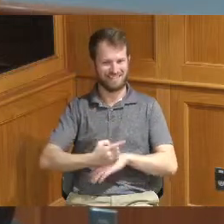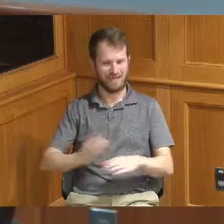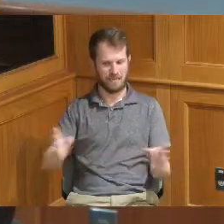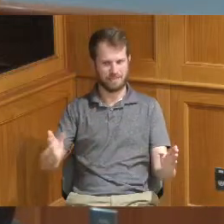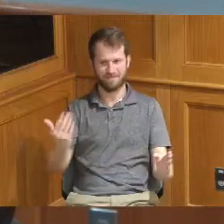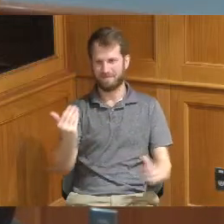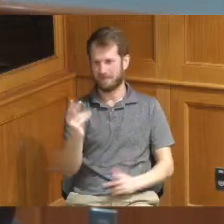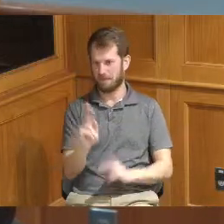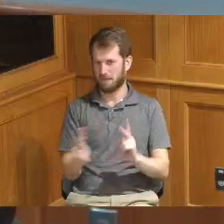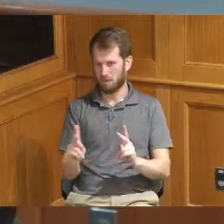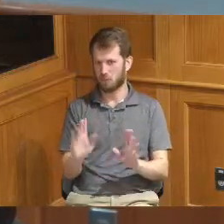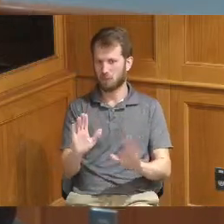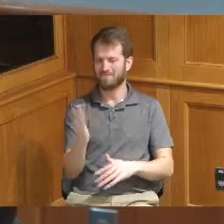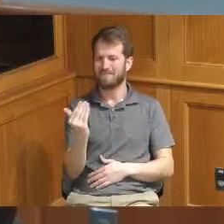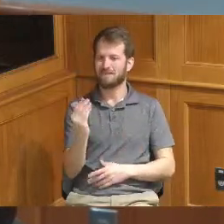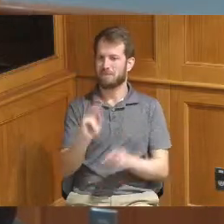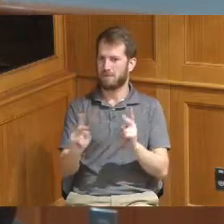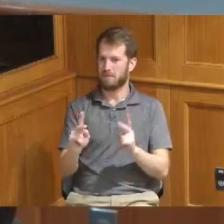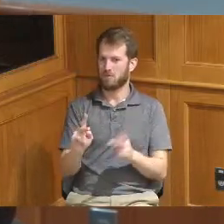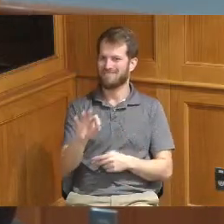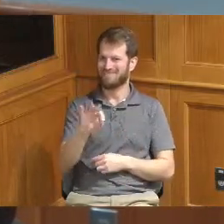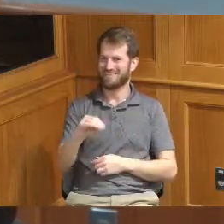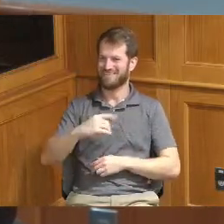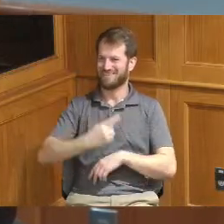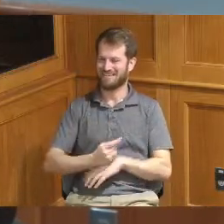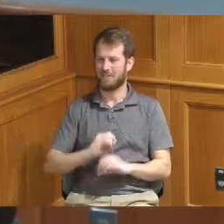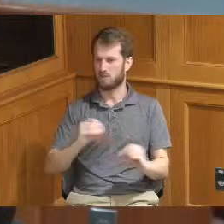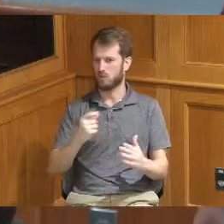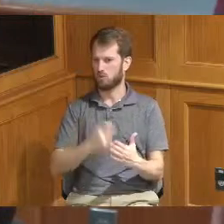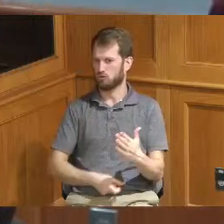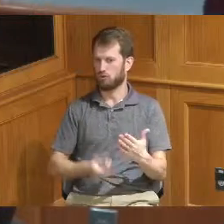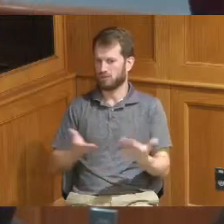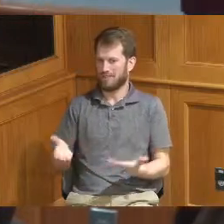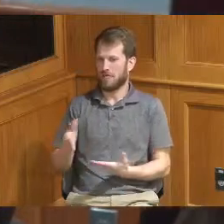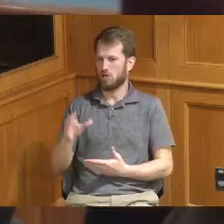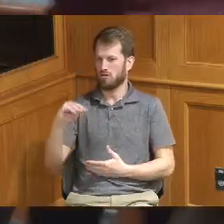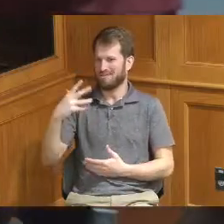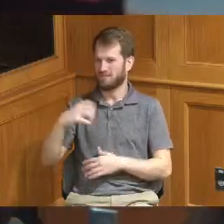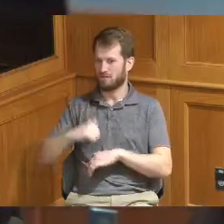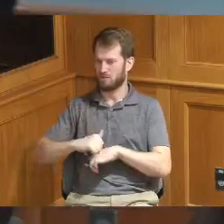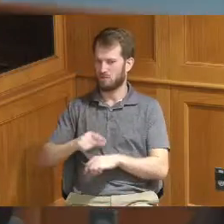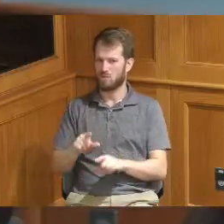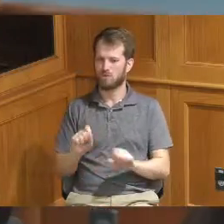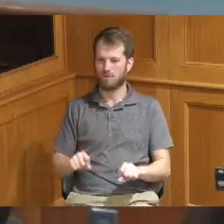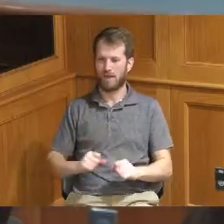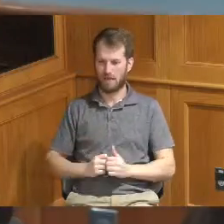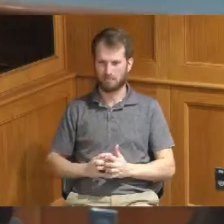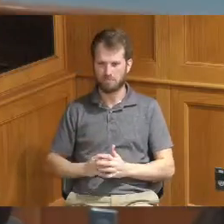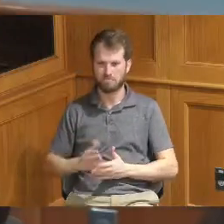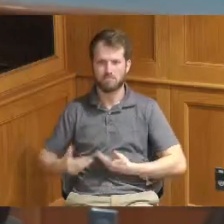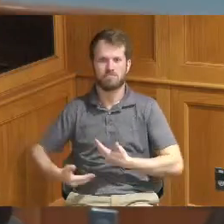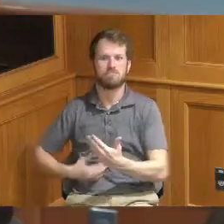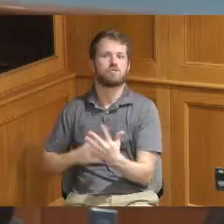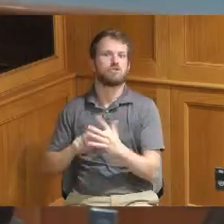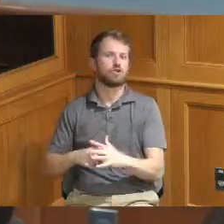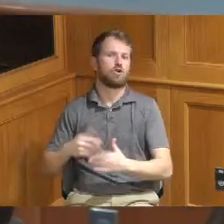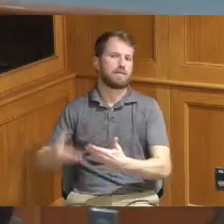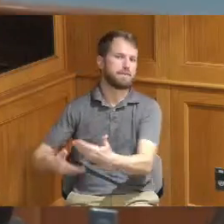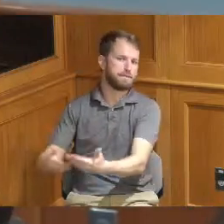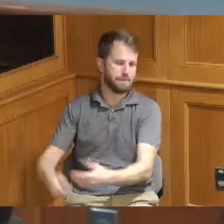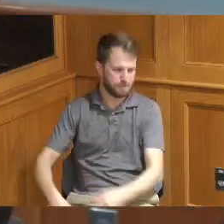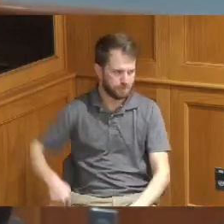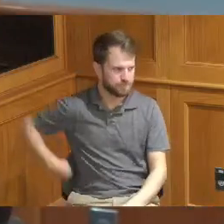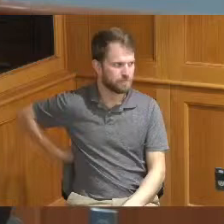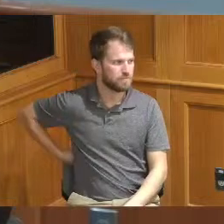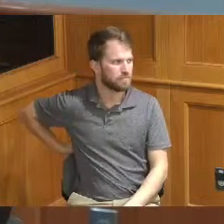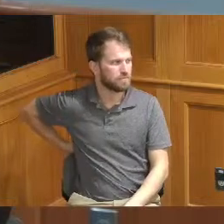So 15 individuals would get 90 days free at Sunstone to get started and get on their feet. Awesome. And then